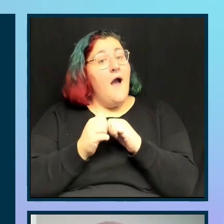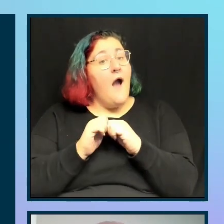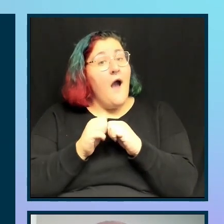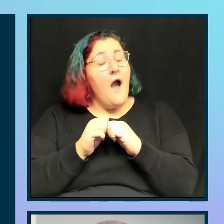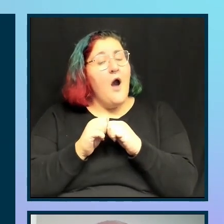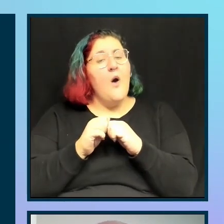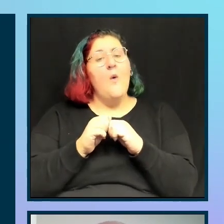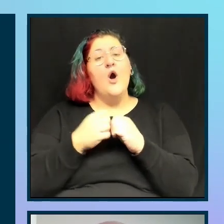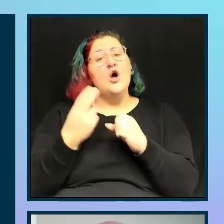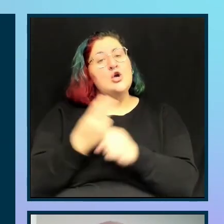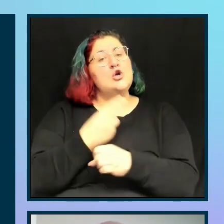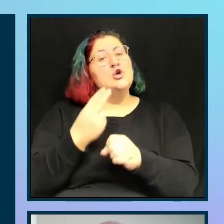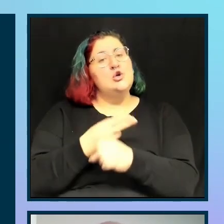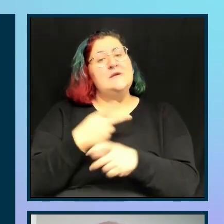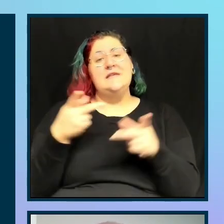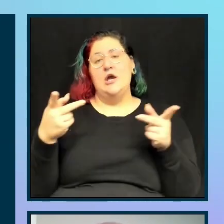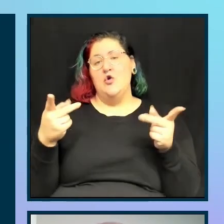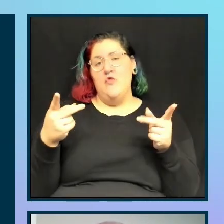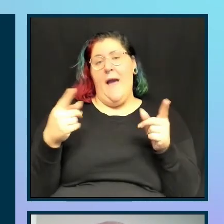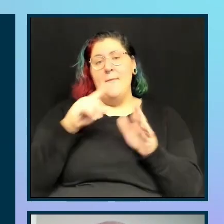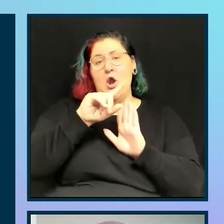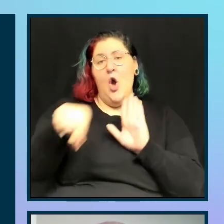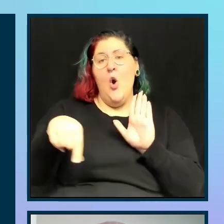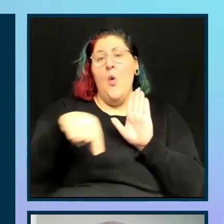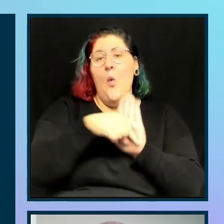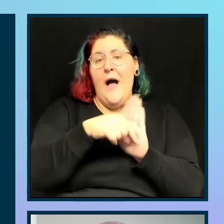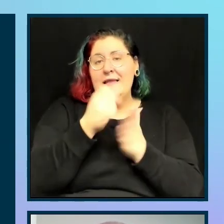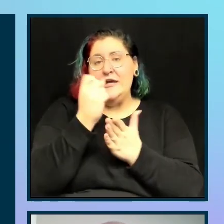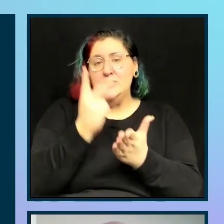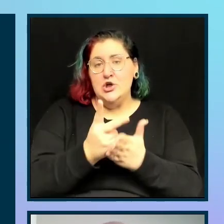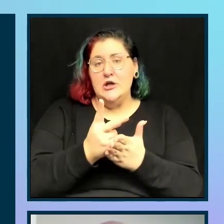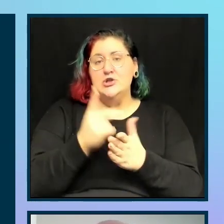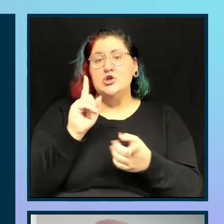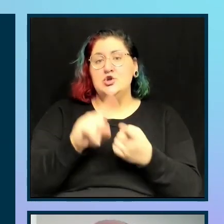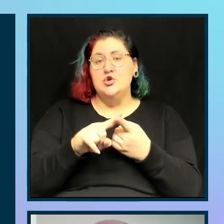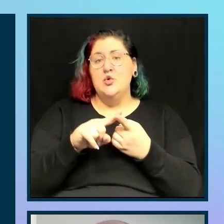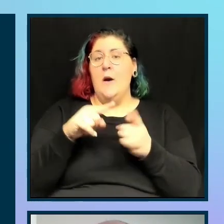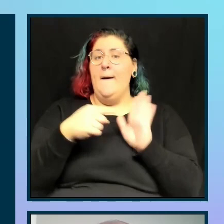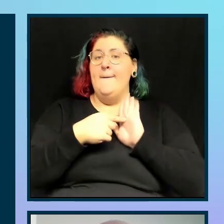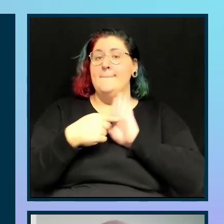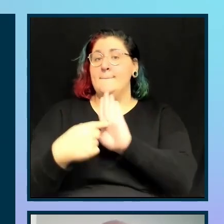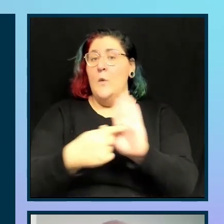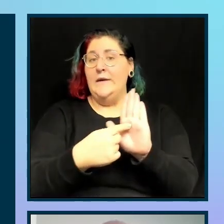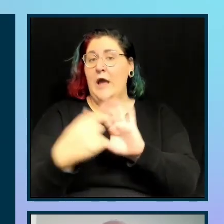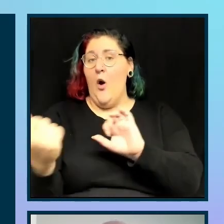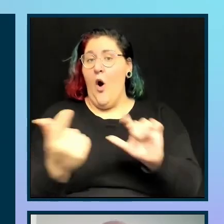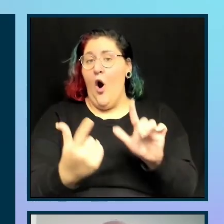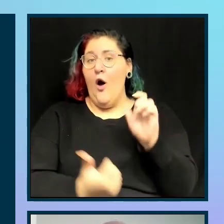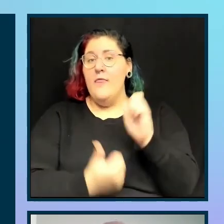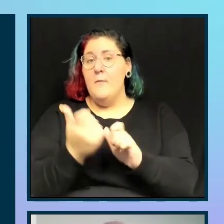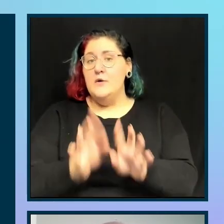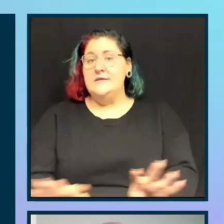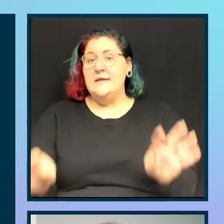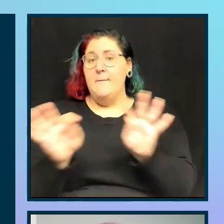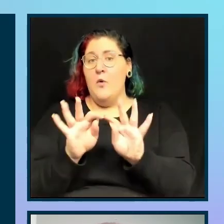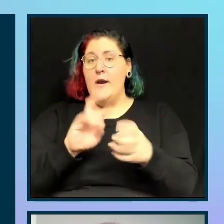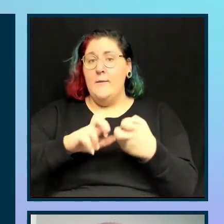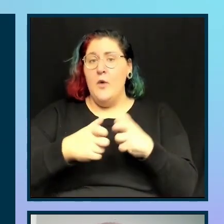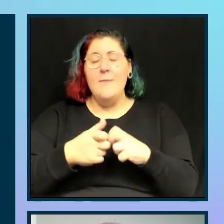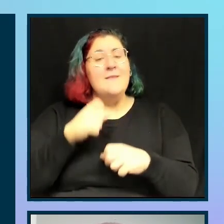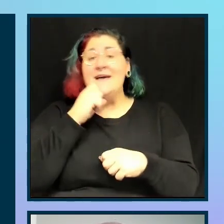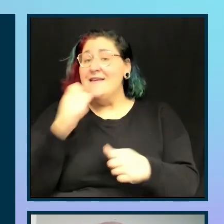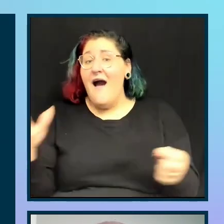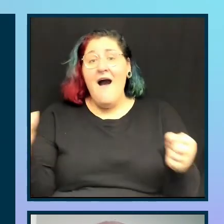rapid QA that points out where there are errors or problems, doesn't give you a laundry list of things that have passed, and allows there to